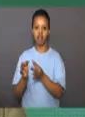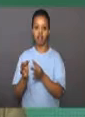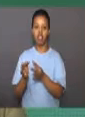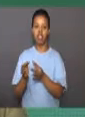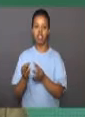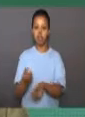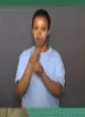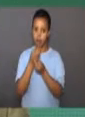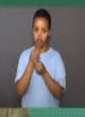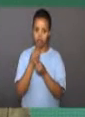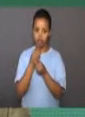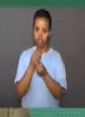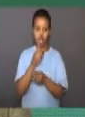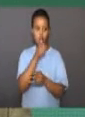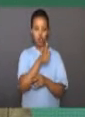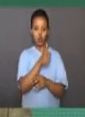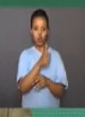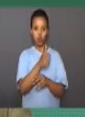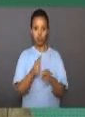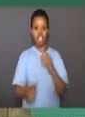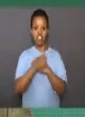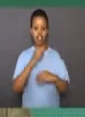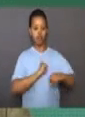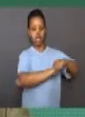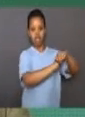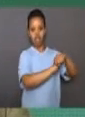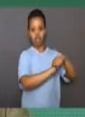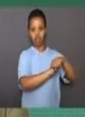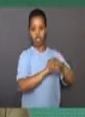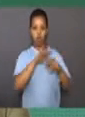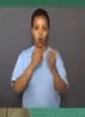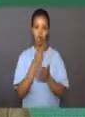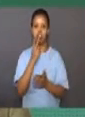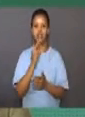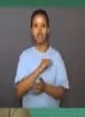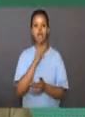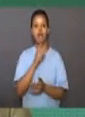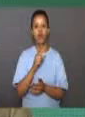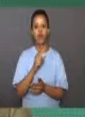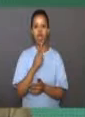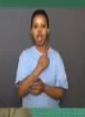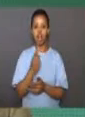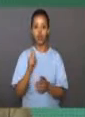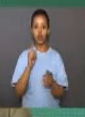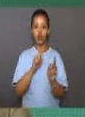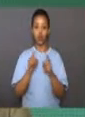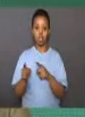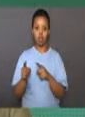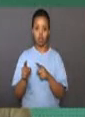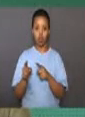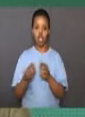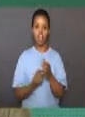defend themselves from predators, most species show some kind of courtship